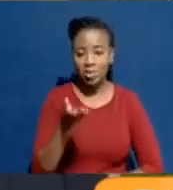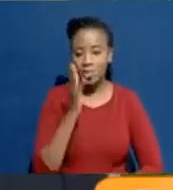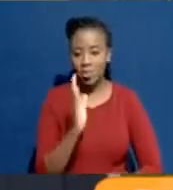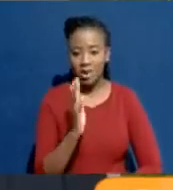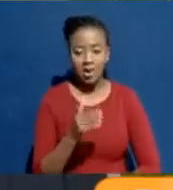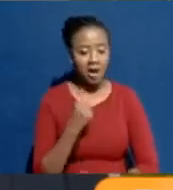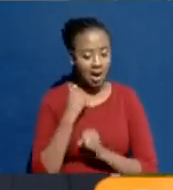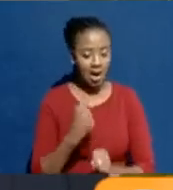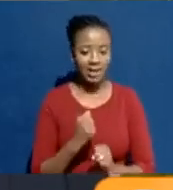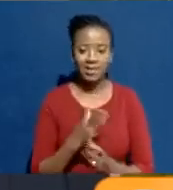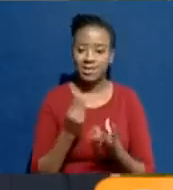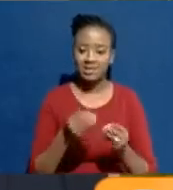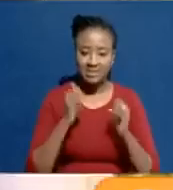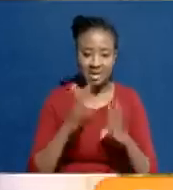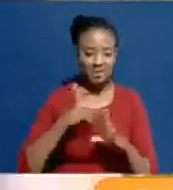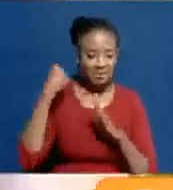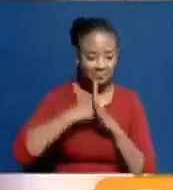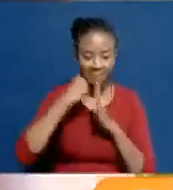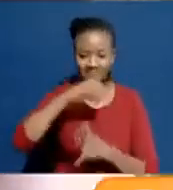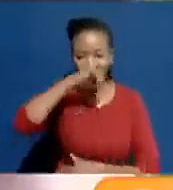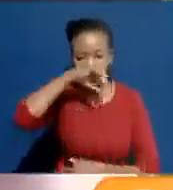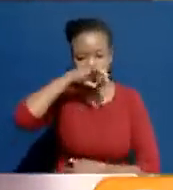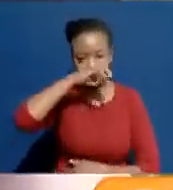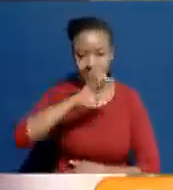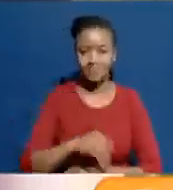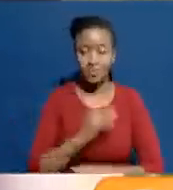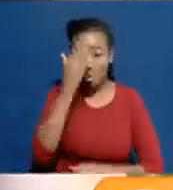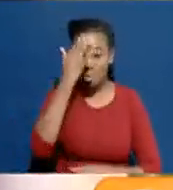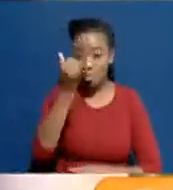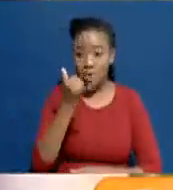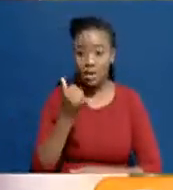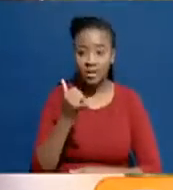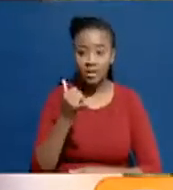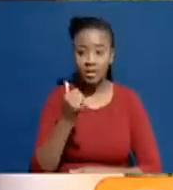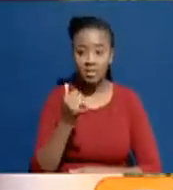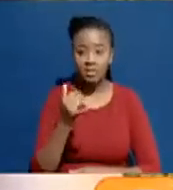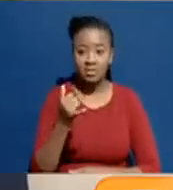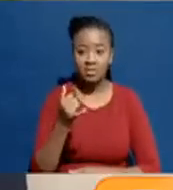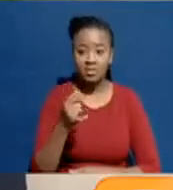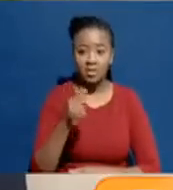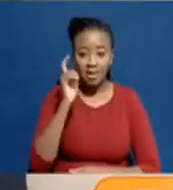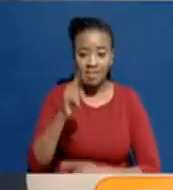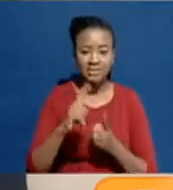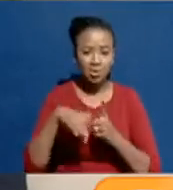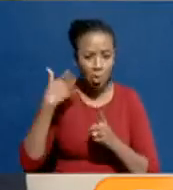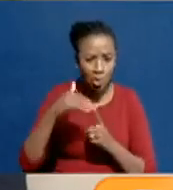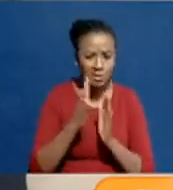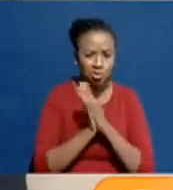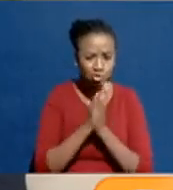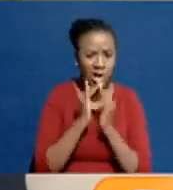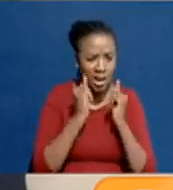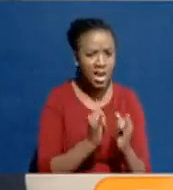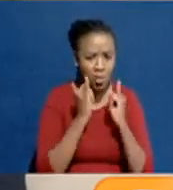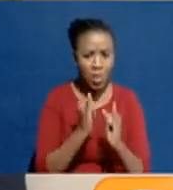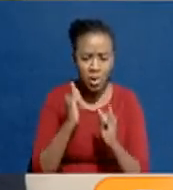You've tarmacked. You've earned your money through sweat and blood. Because you have to be current. You have to